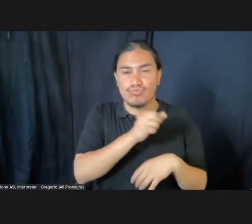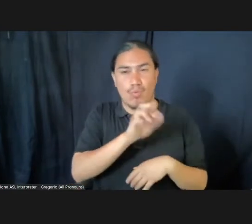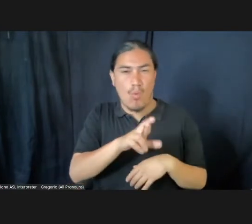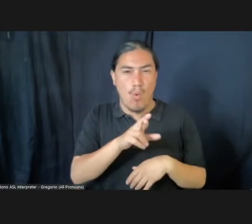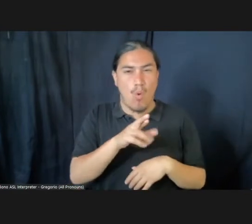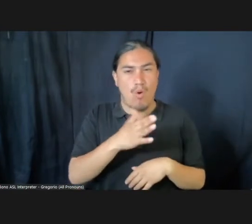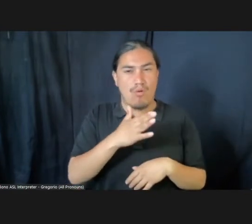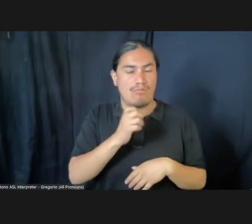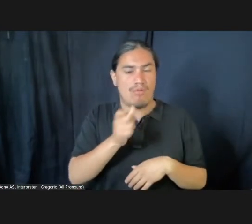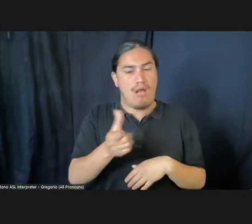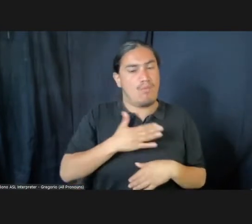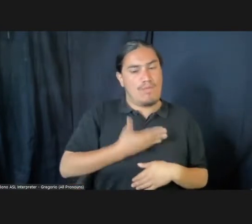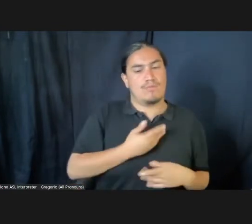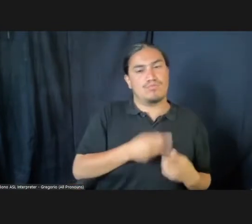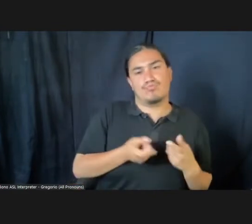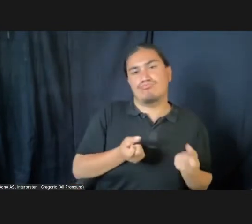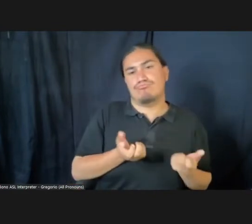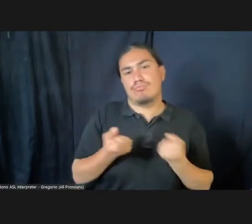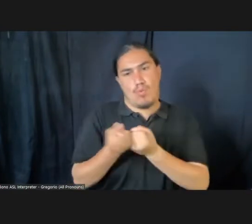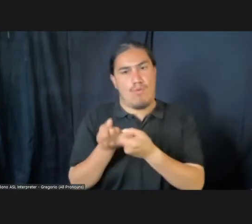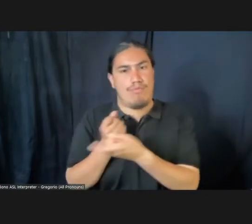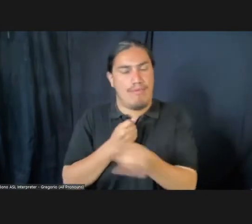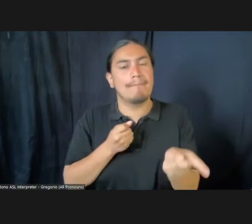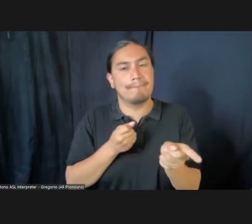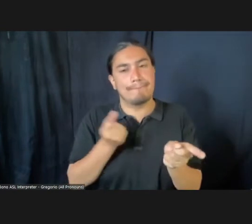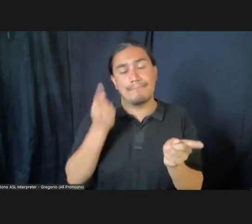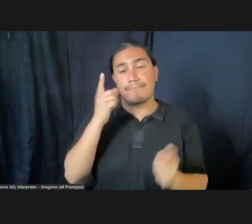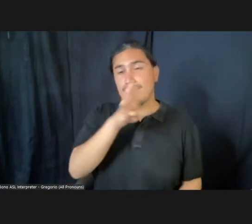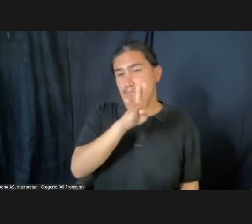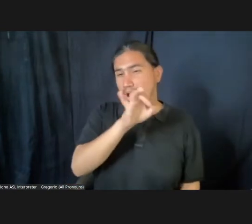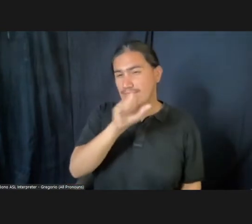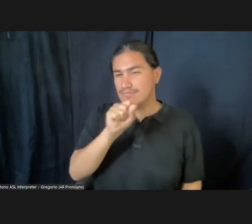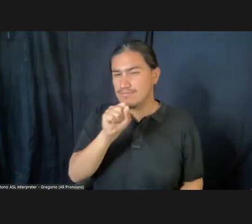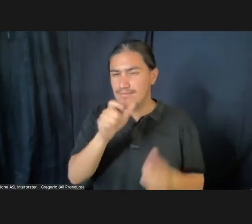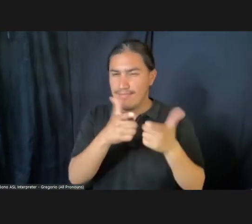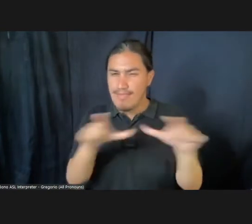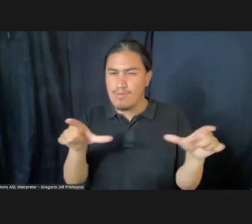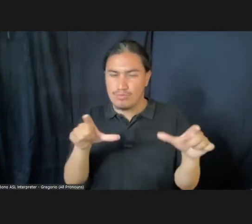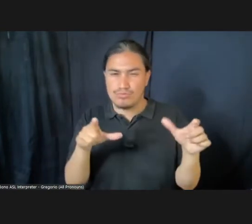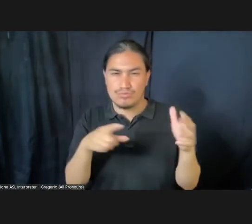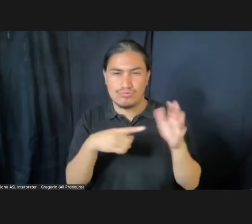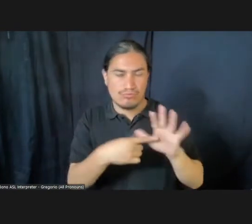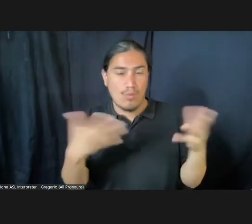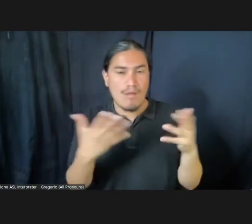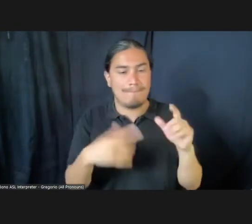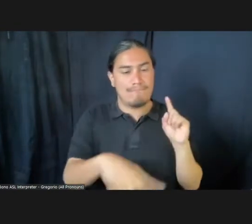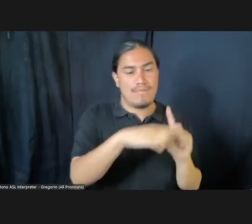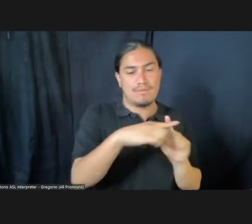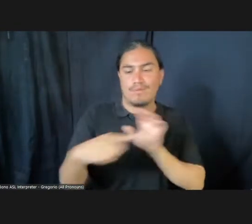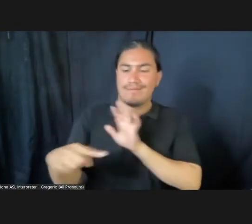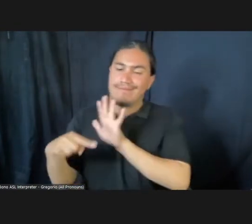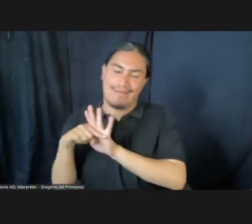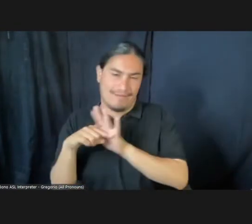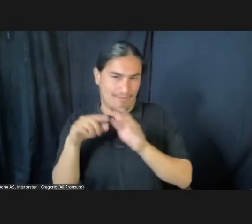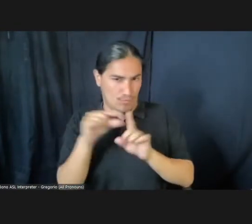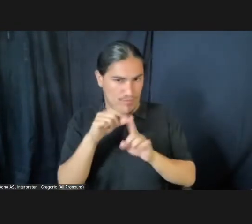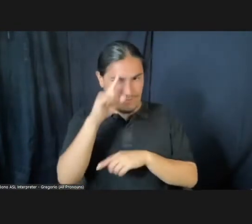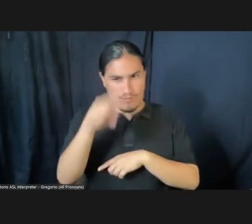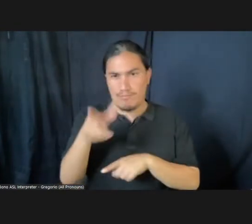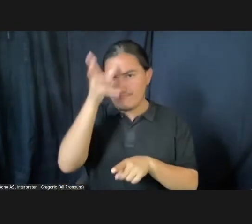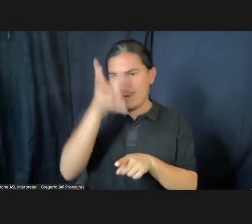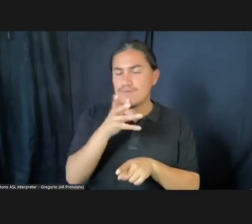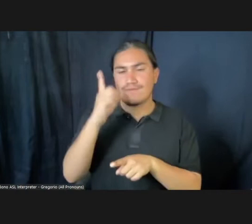parent support. For instance, biased in language ascribes negative or positive words to different parents for doing the